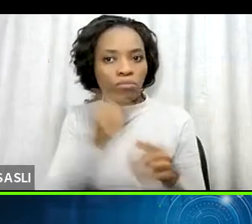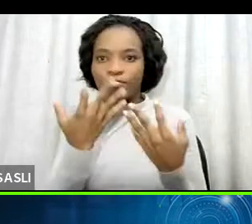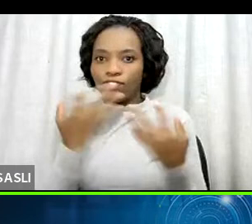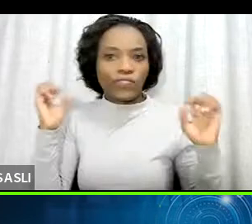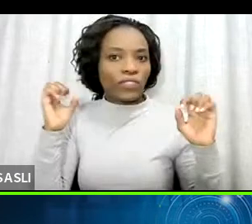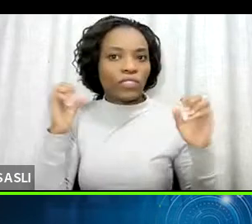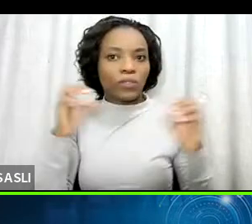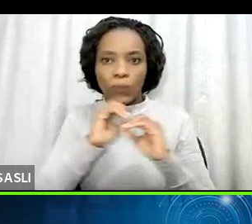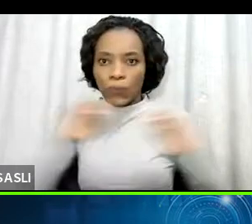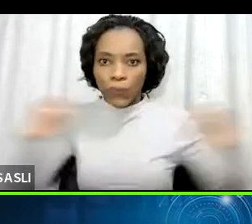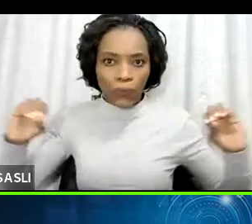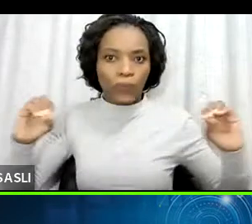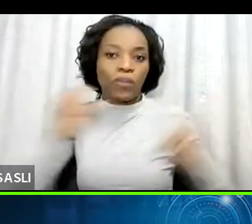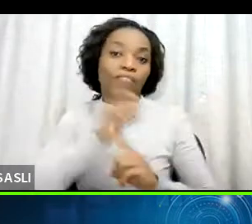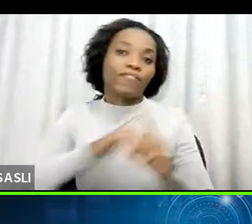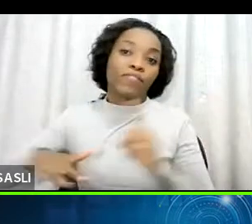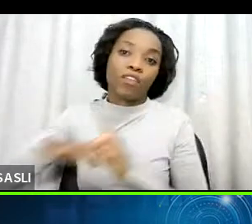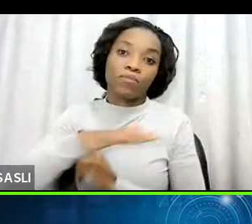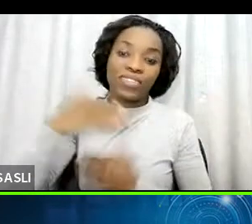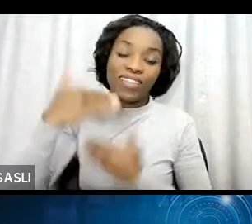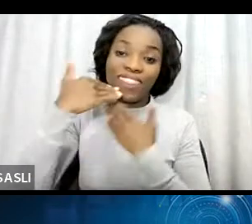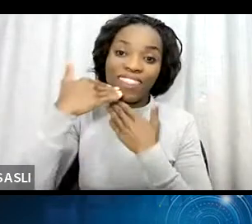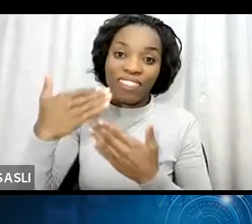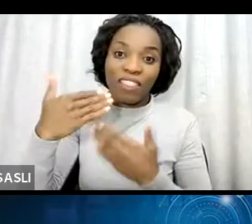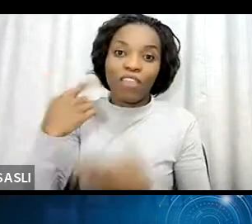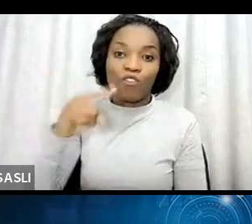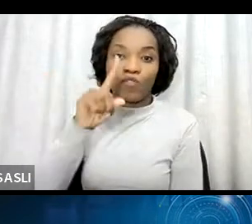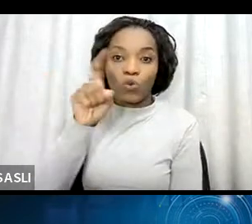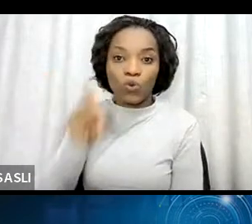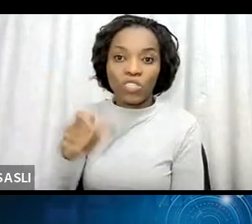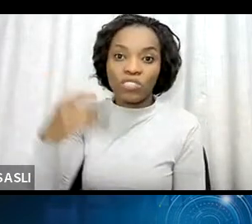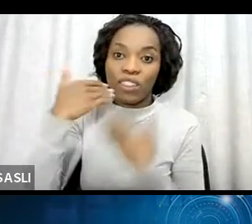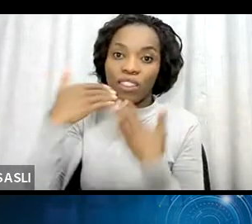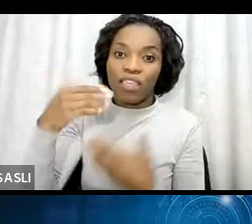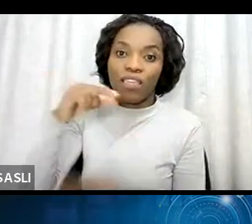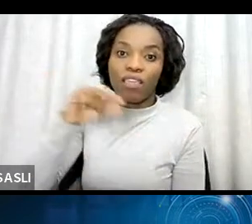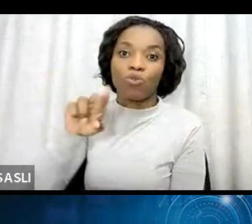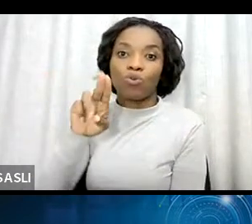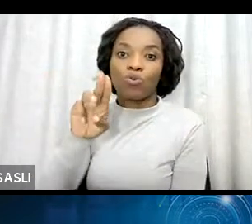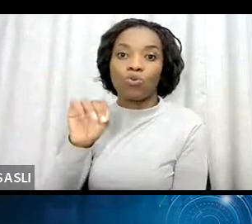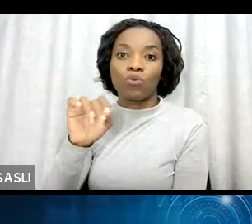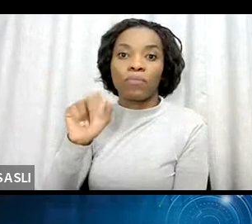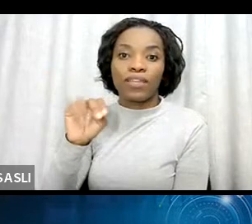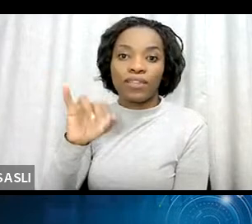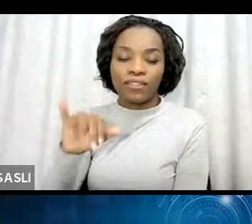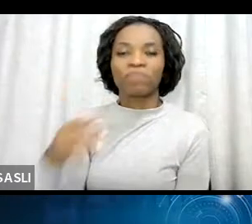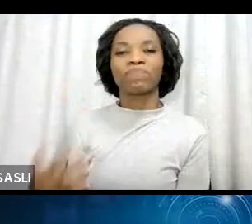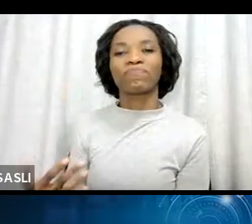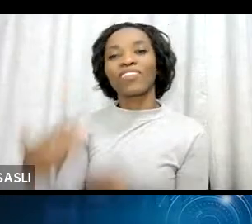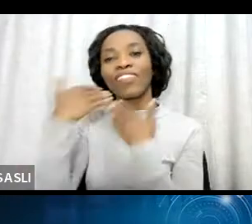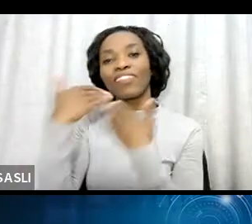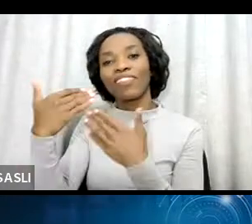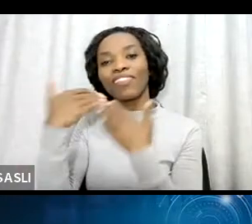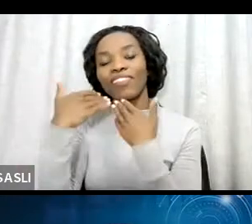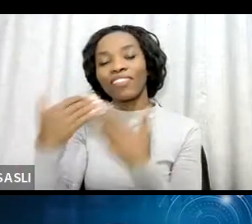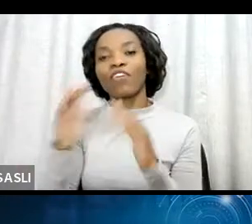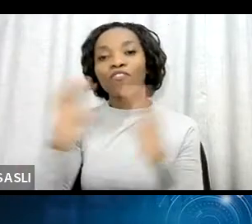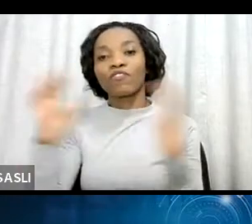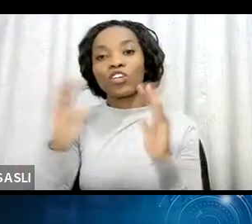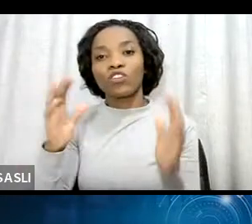question. Thank you. Thank you very much, Mandisa, for being such